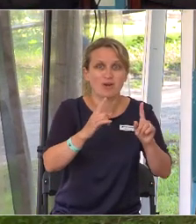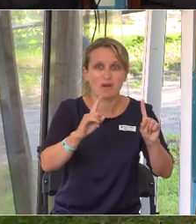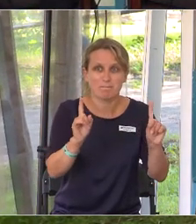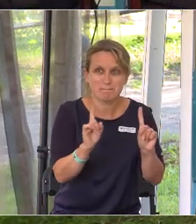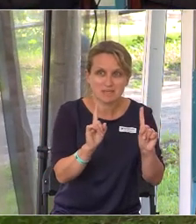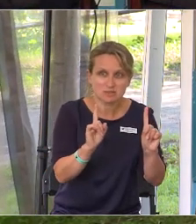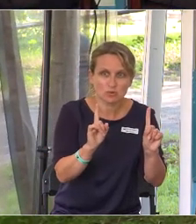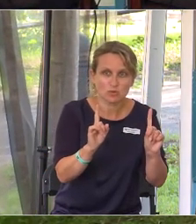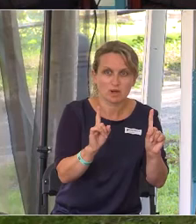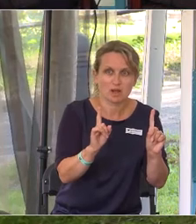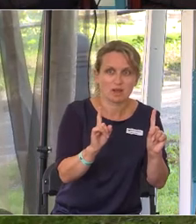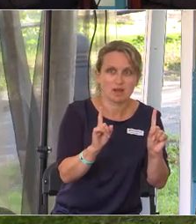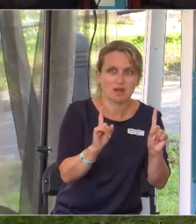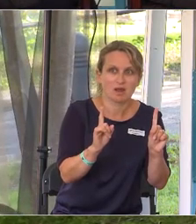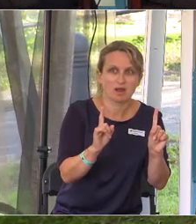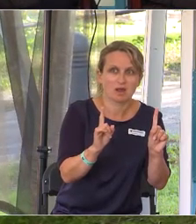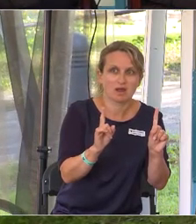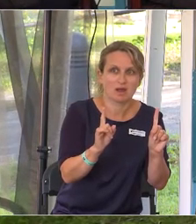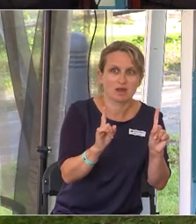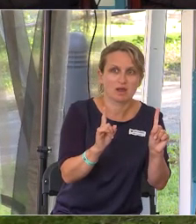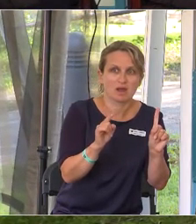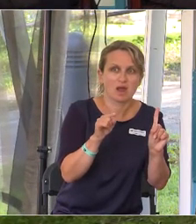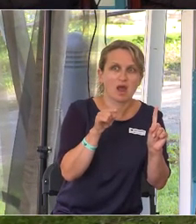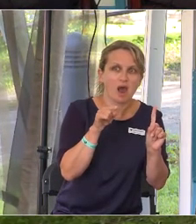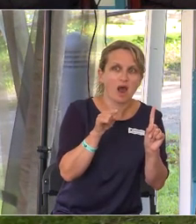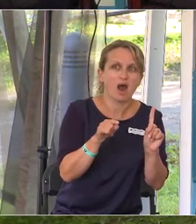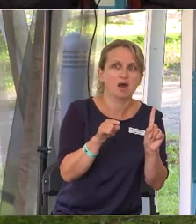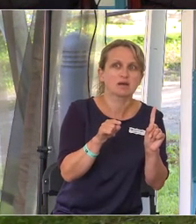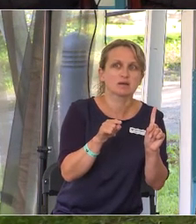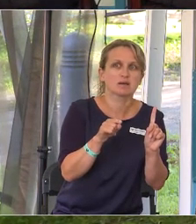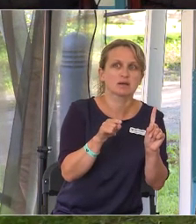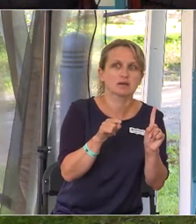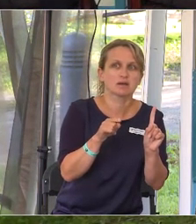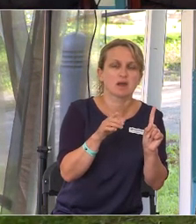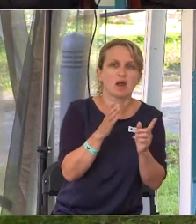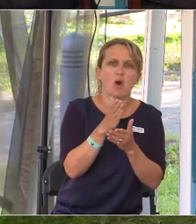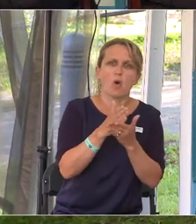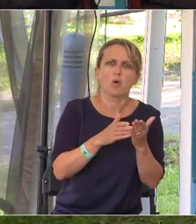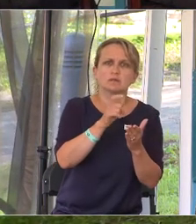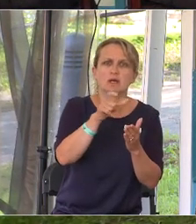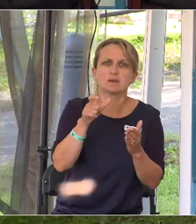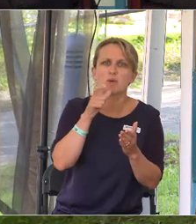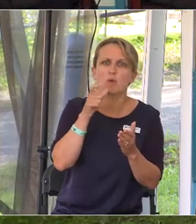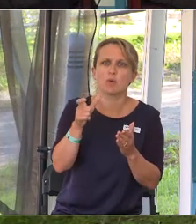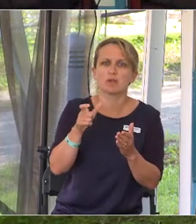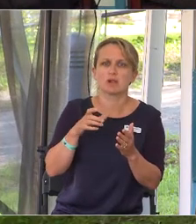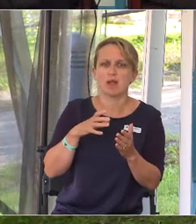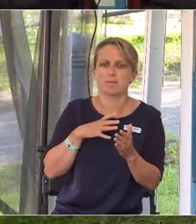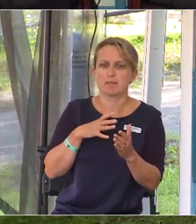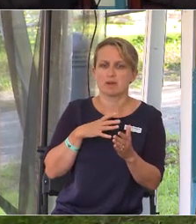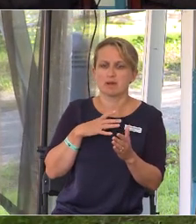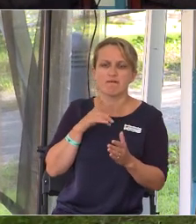there are people who are kind of recalling you in this scenario and still say that you're objecting with wrong. No matter how much that's what you're watching.